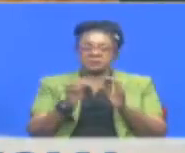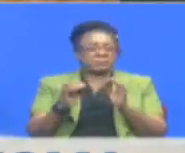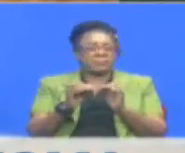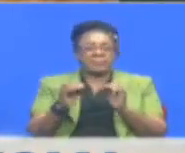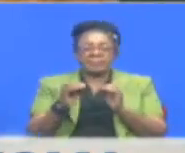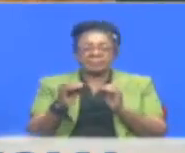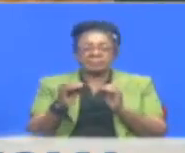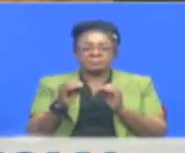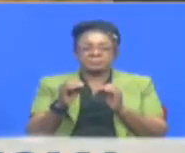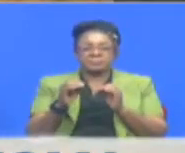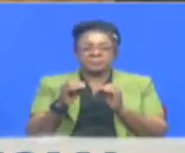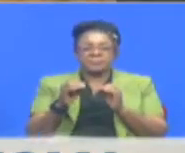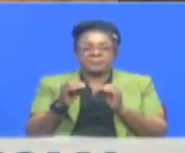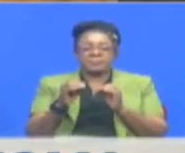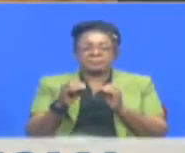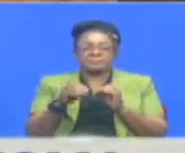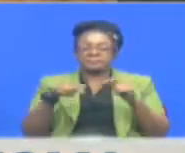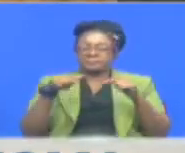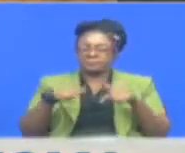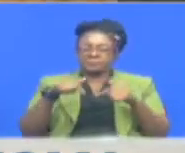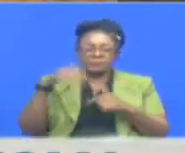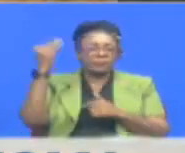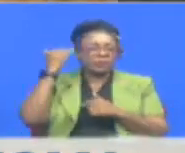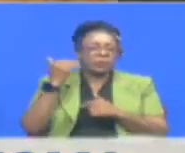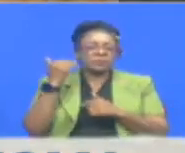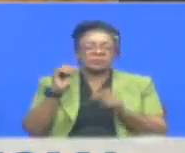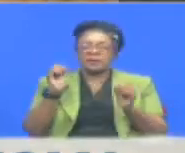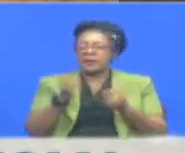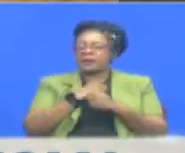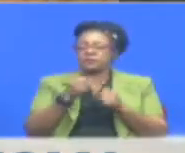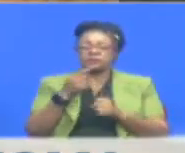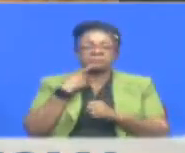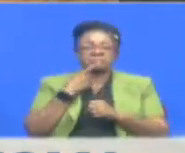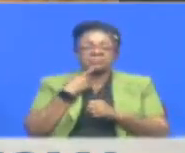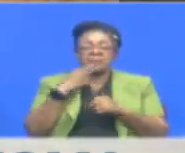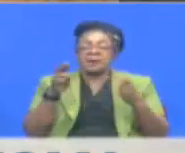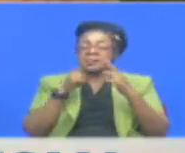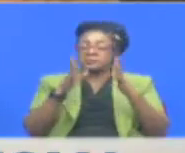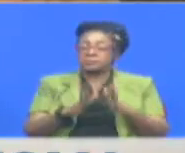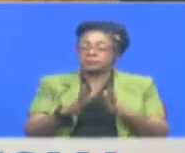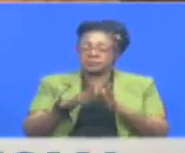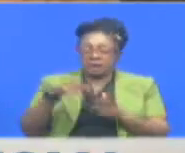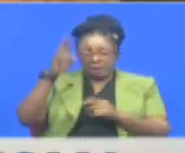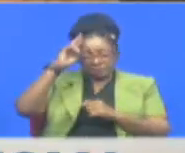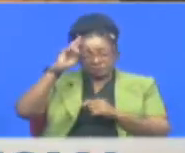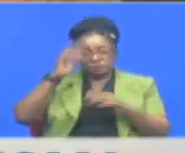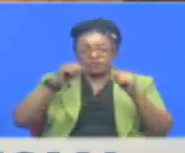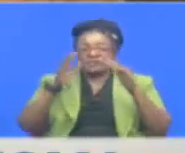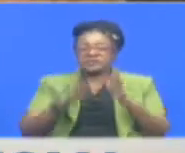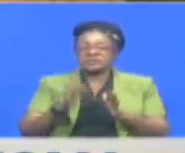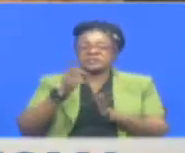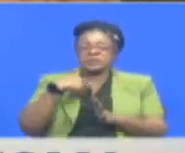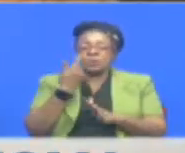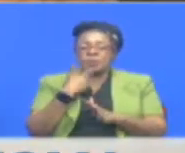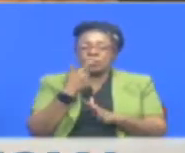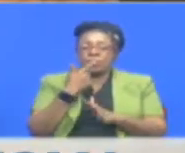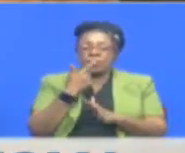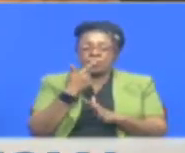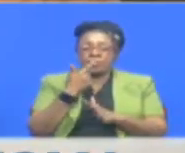court cannot close its eyes to the fact that the respondents are police officers who had been